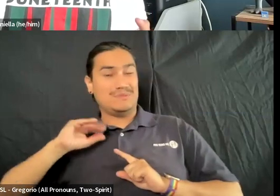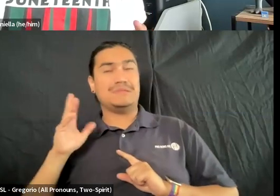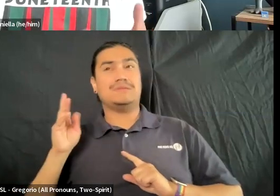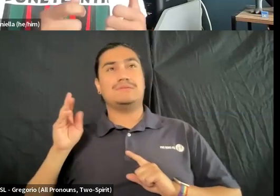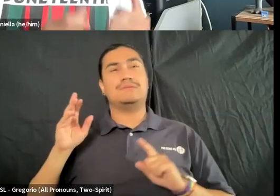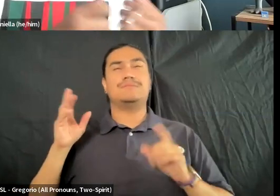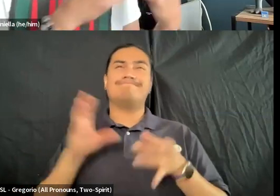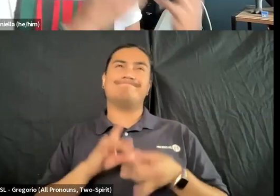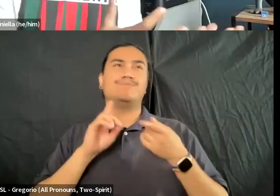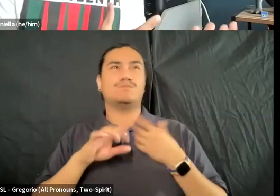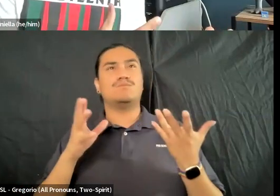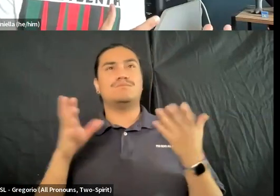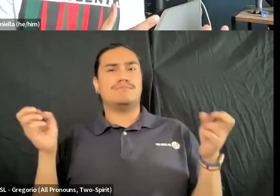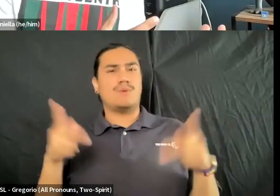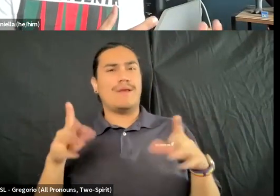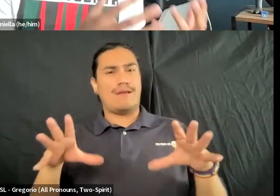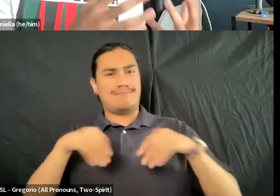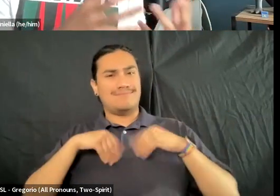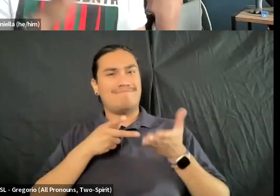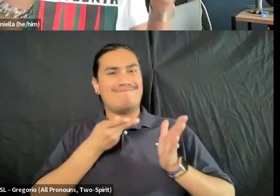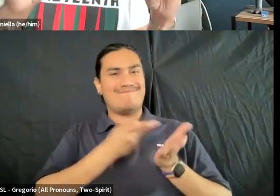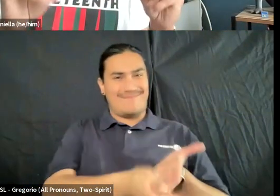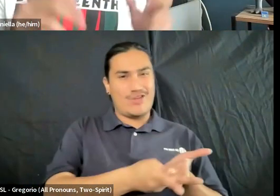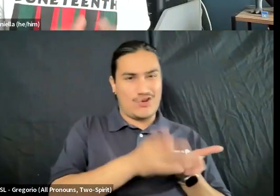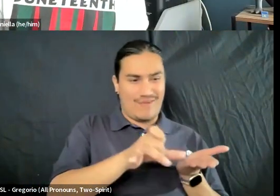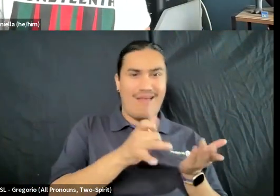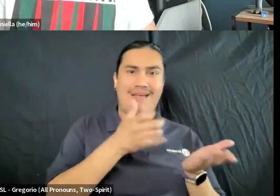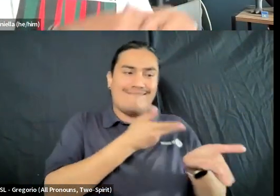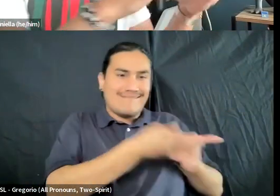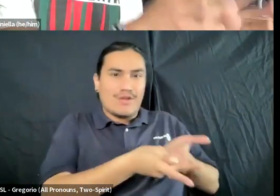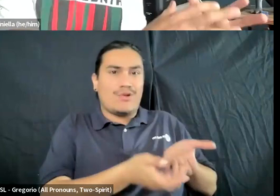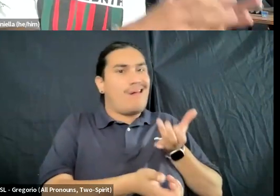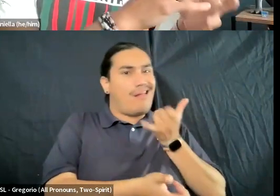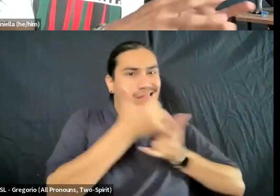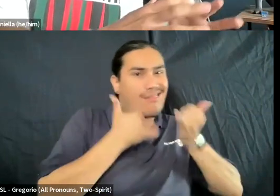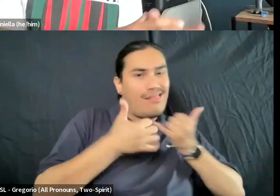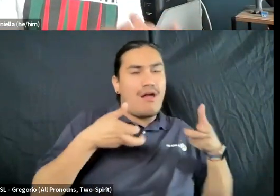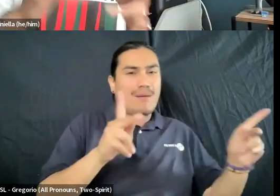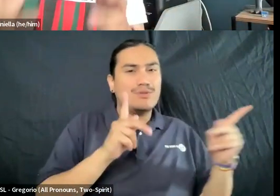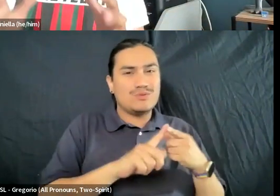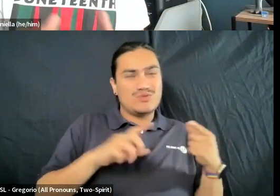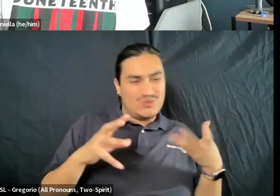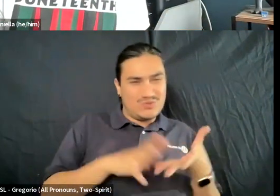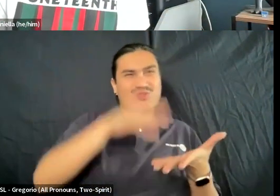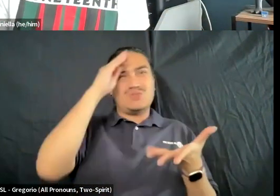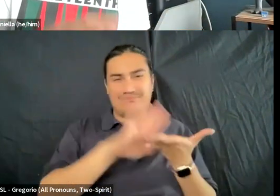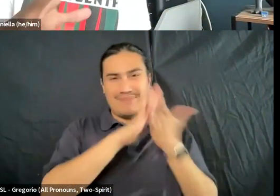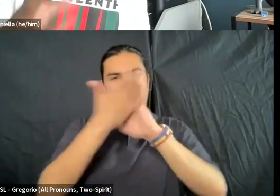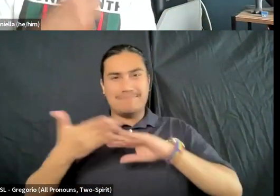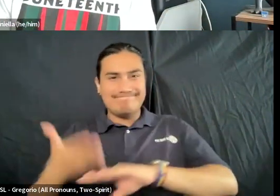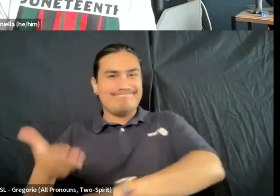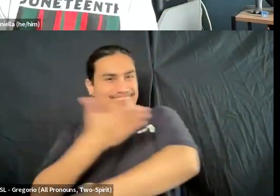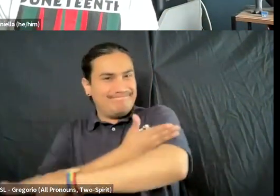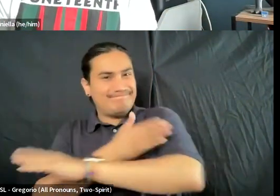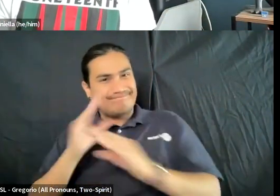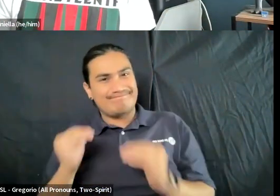how should I say this? Being okay with failure, you know, looking at failure, quote unquote, as a chance to get closer to that opportunity that's gonna really